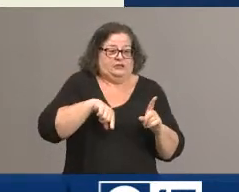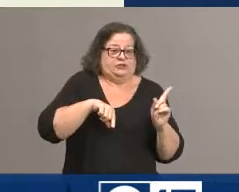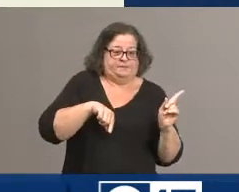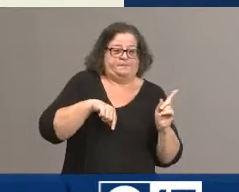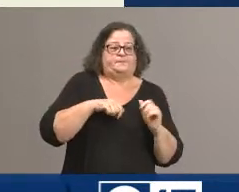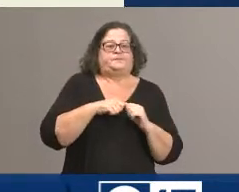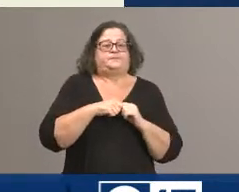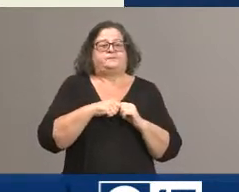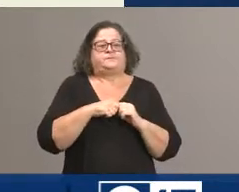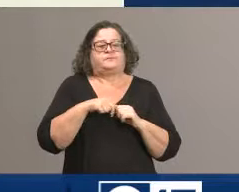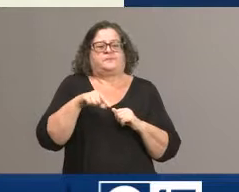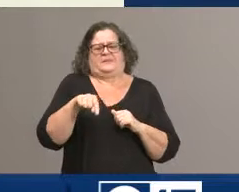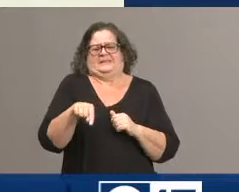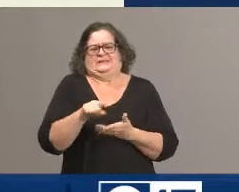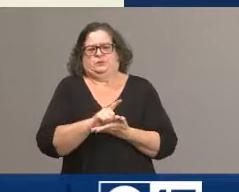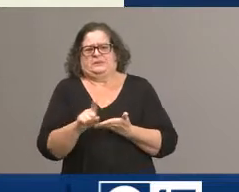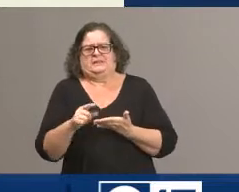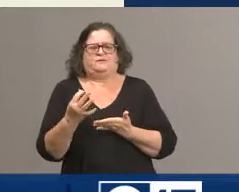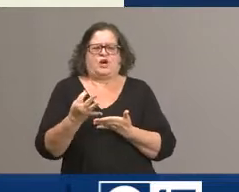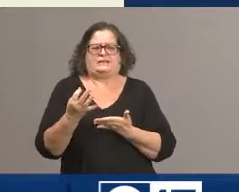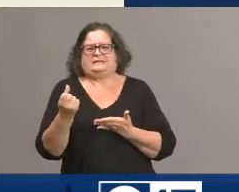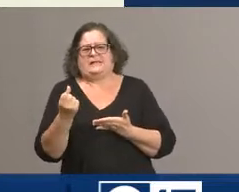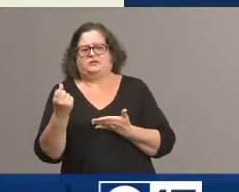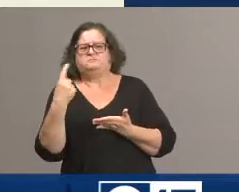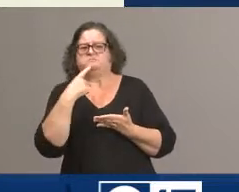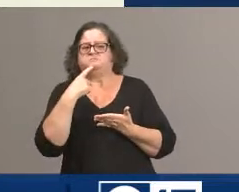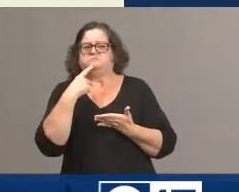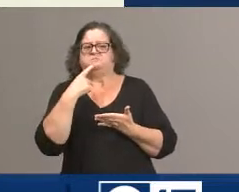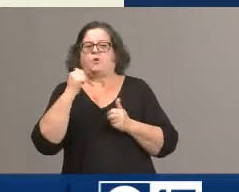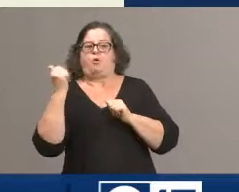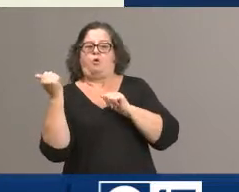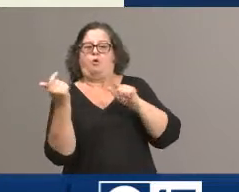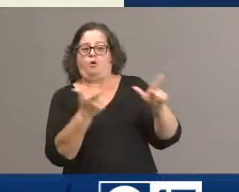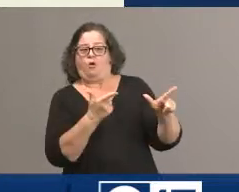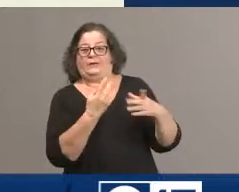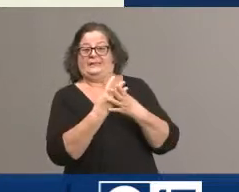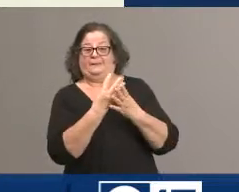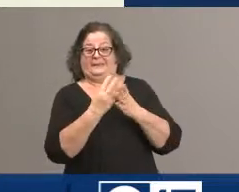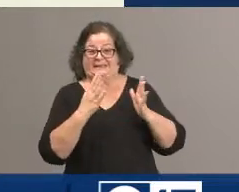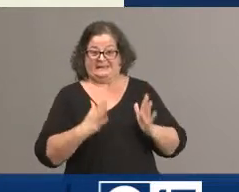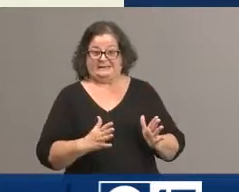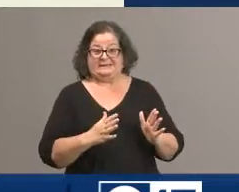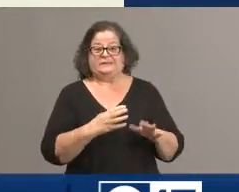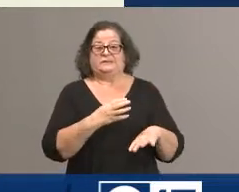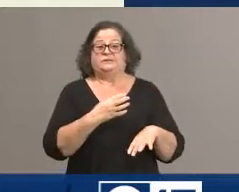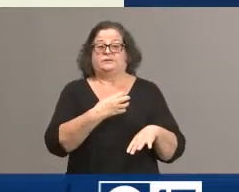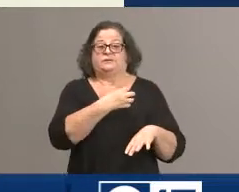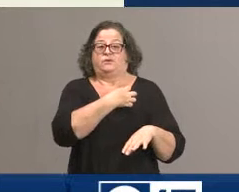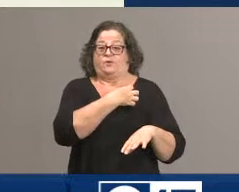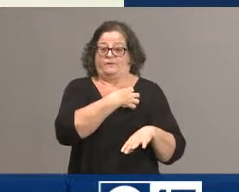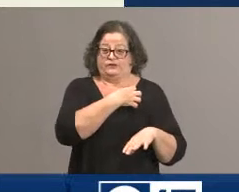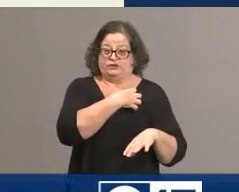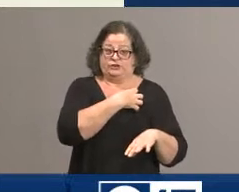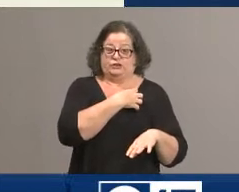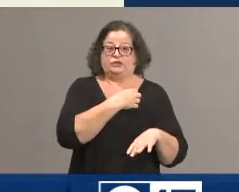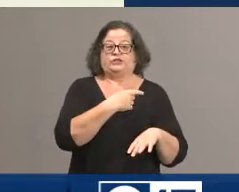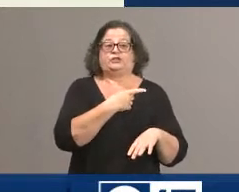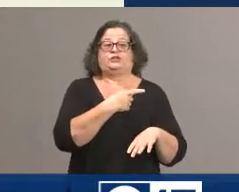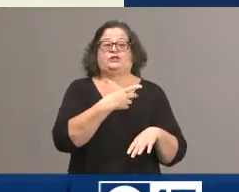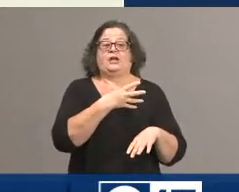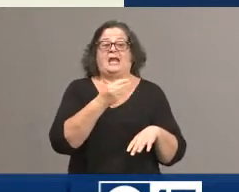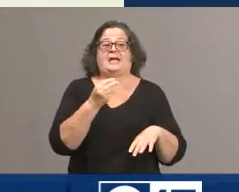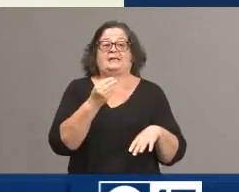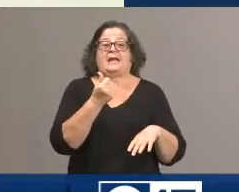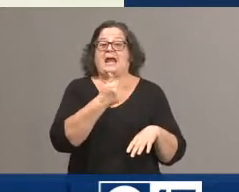inmates, all correctional officers, and anyone released from state prison will leave with